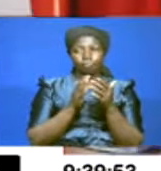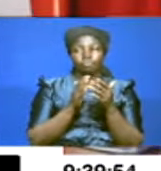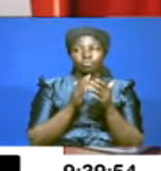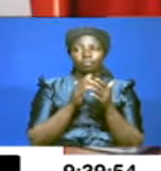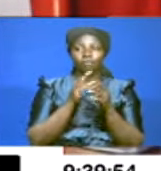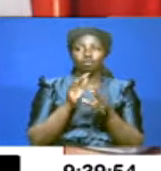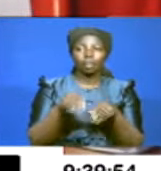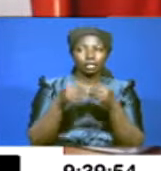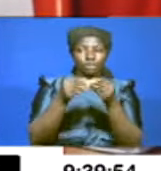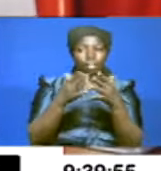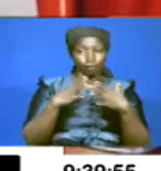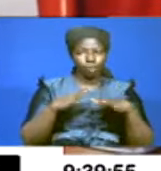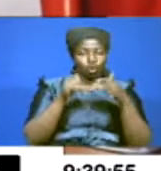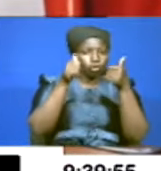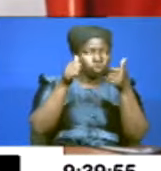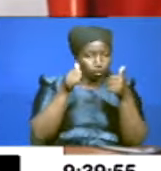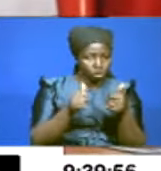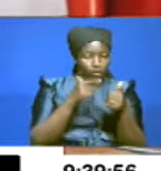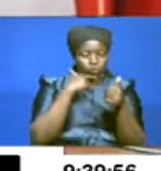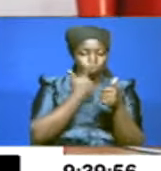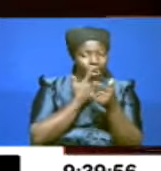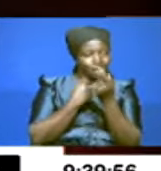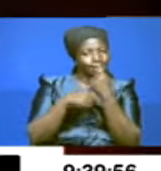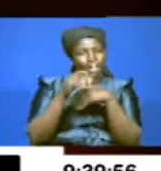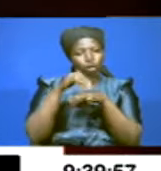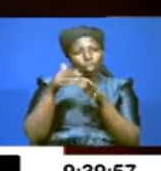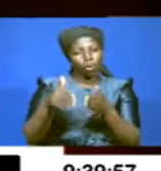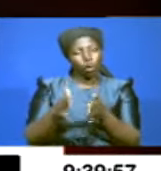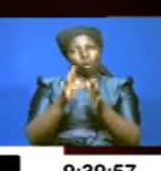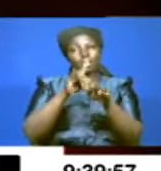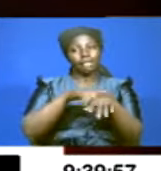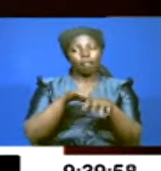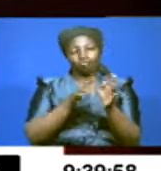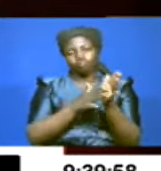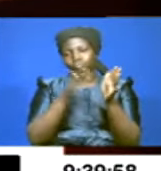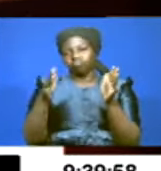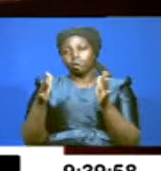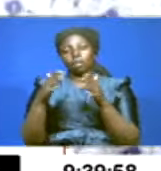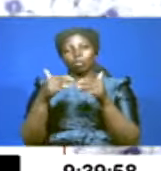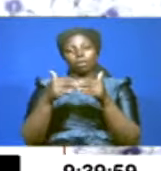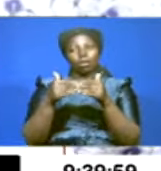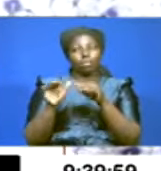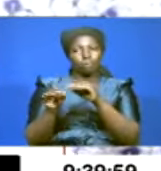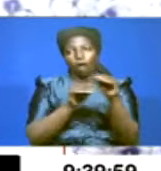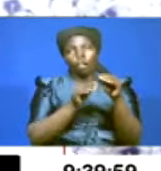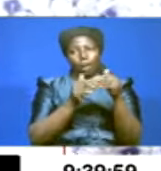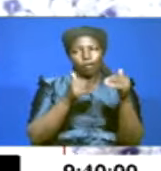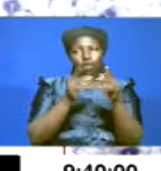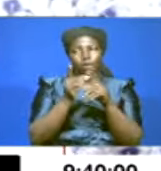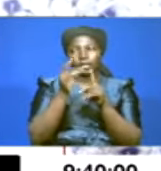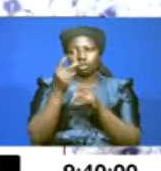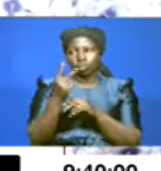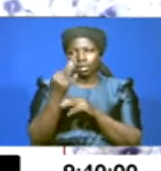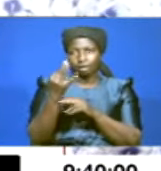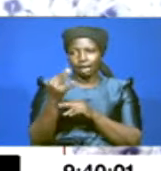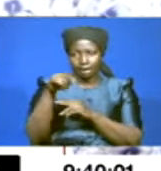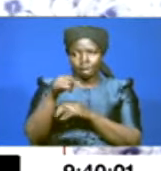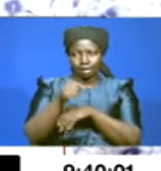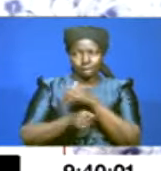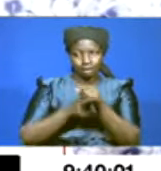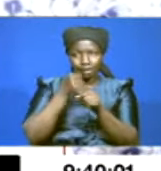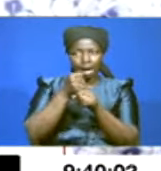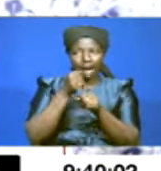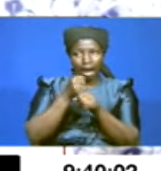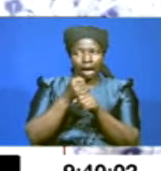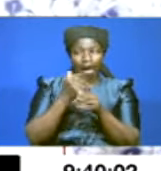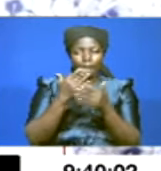an ultimatum to vacate before January 23rd this year before scheduled demolition commences. Nataka hata wananchi wa Busia